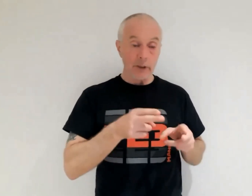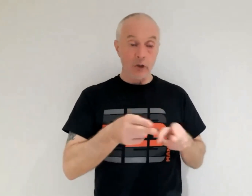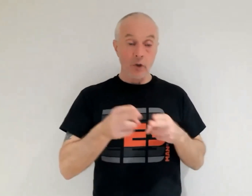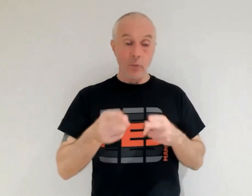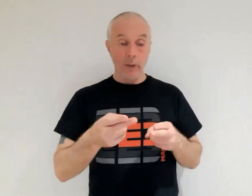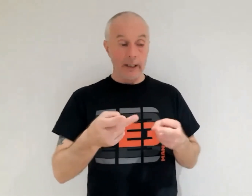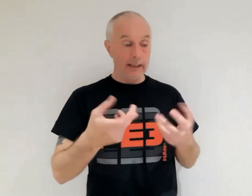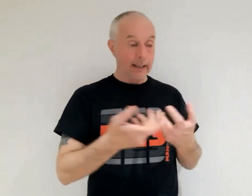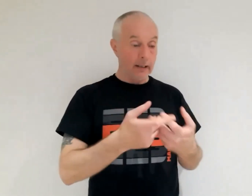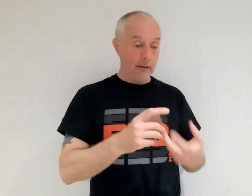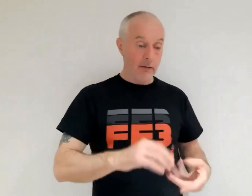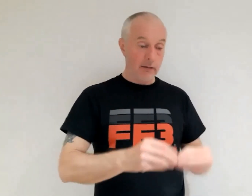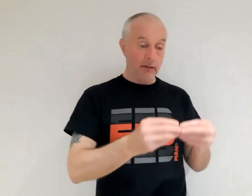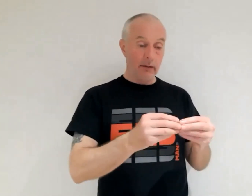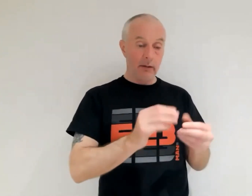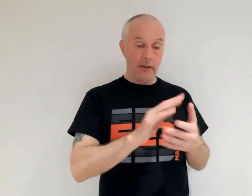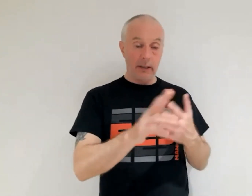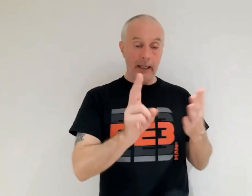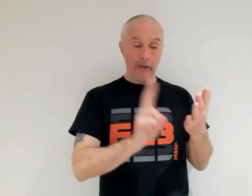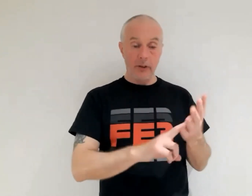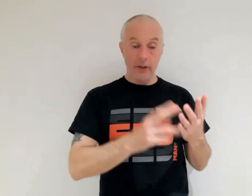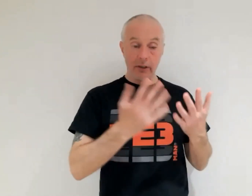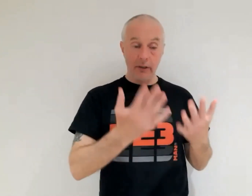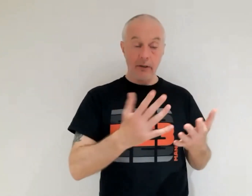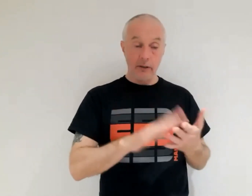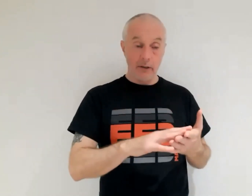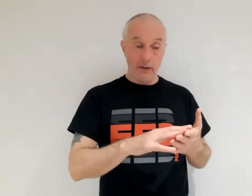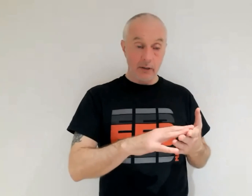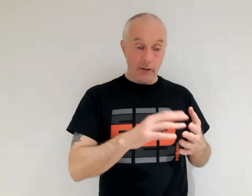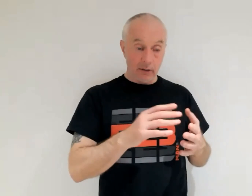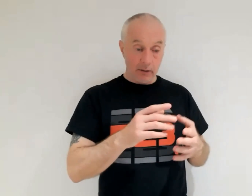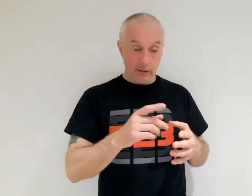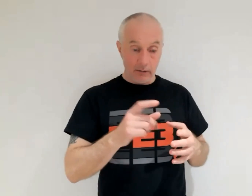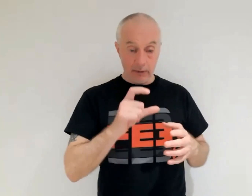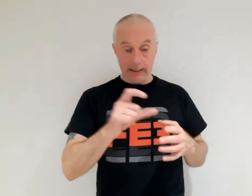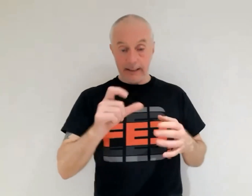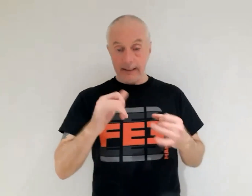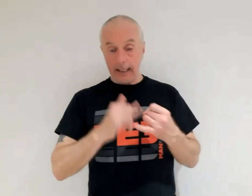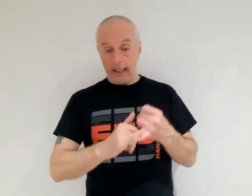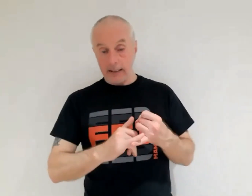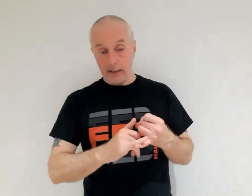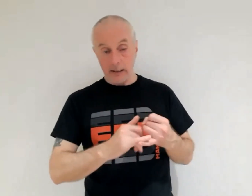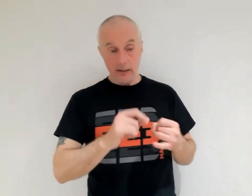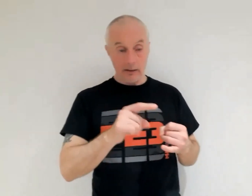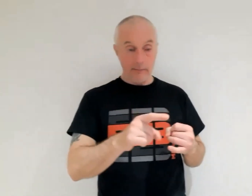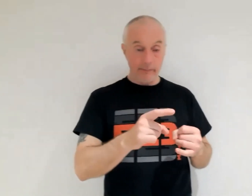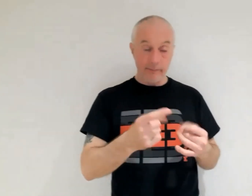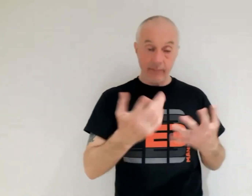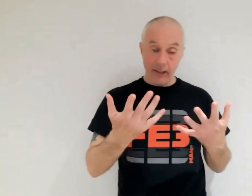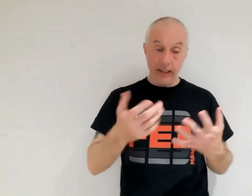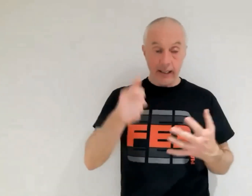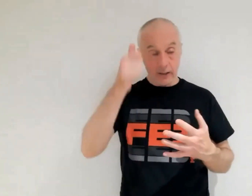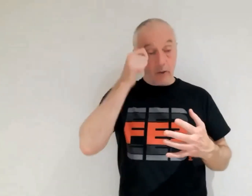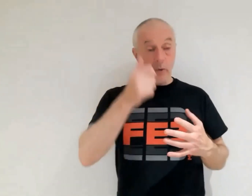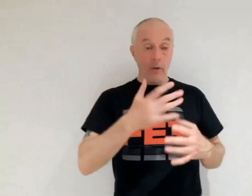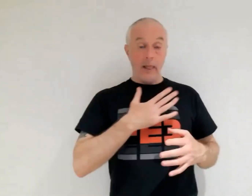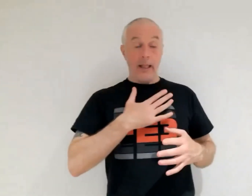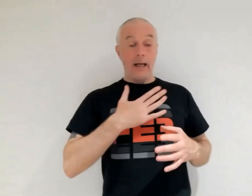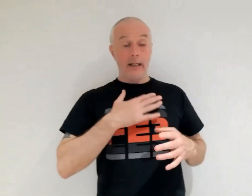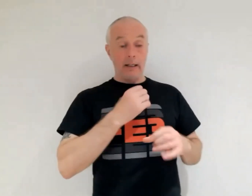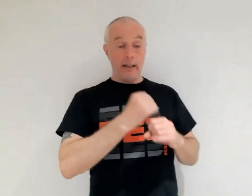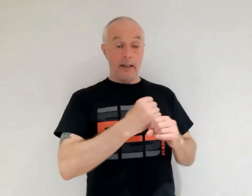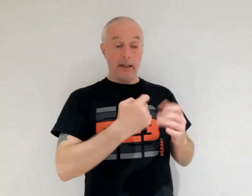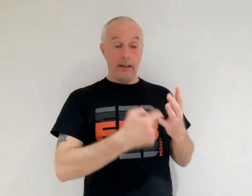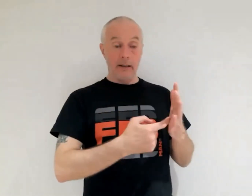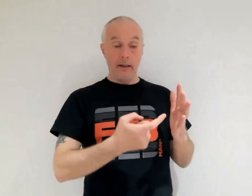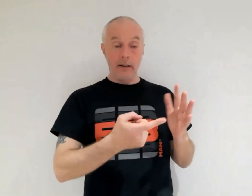are electrolytic or reformation with CCS. Everyone likes the green stuff because it's, you know,